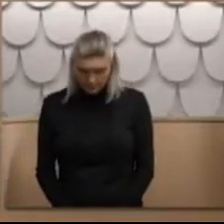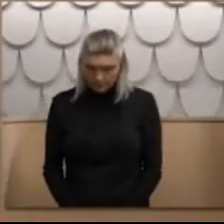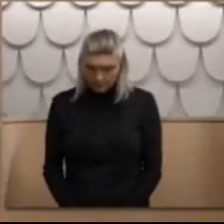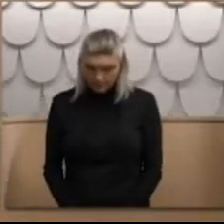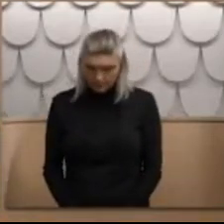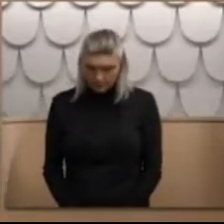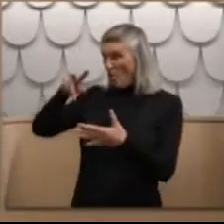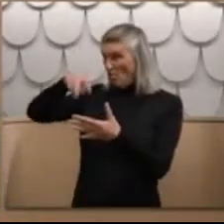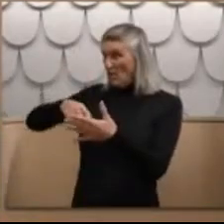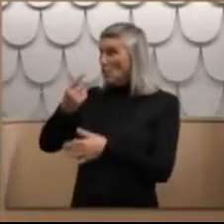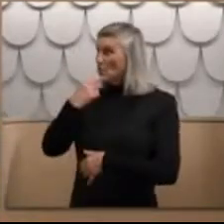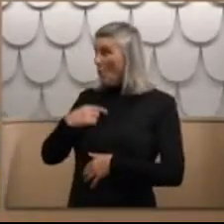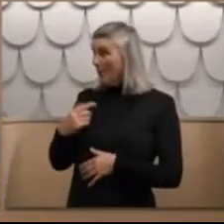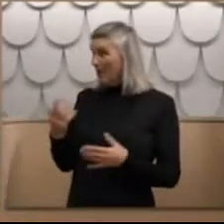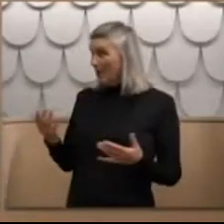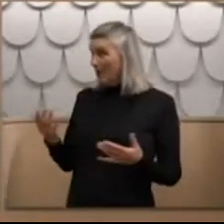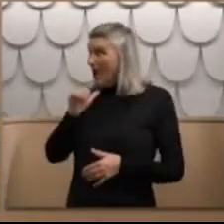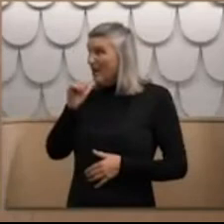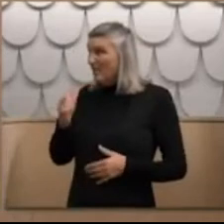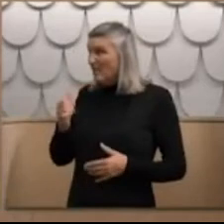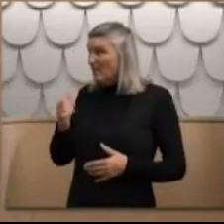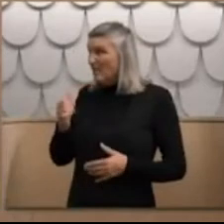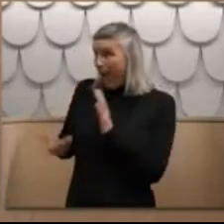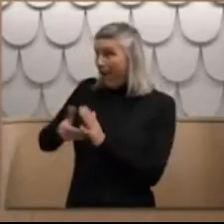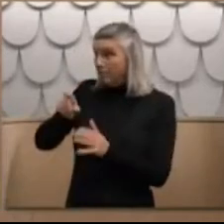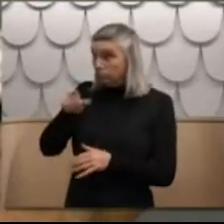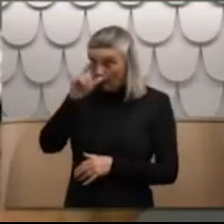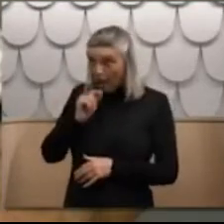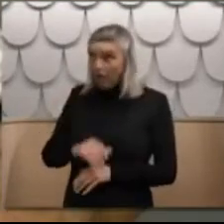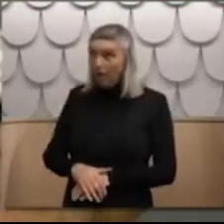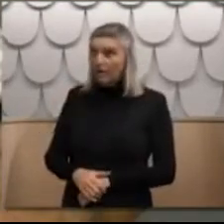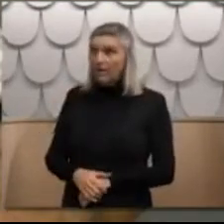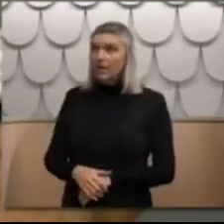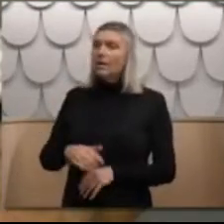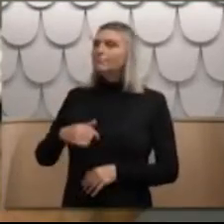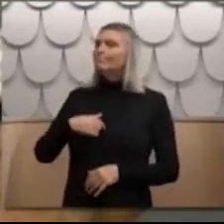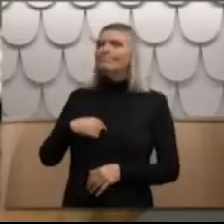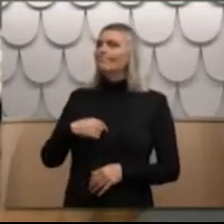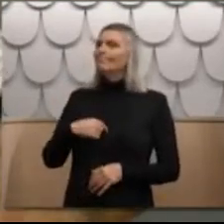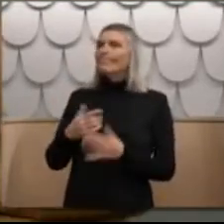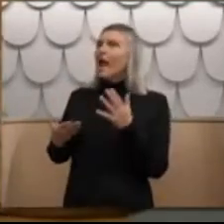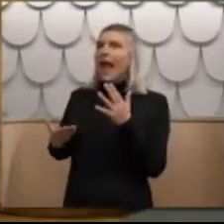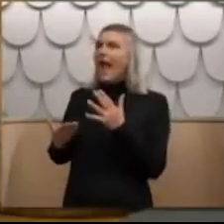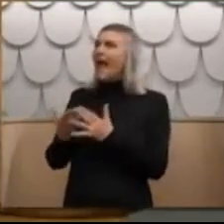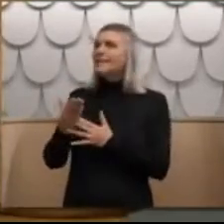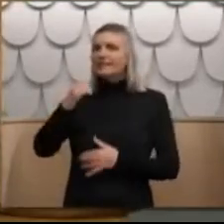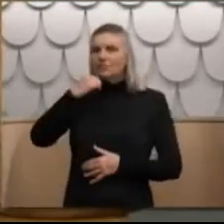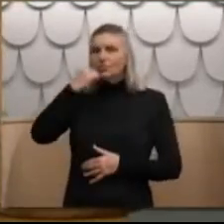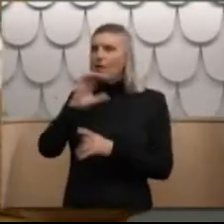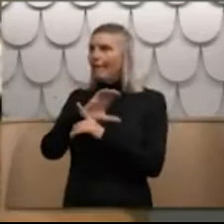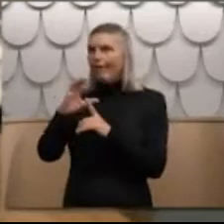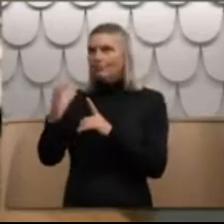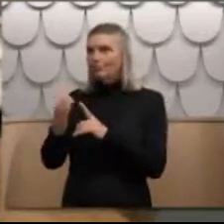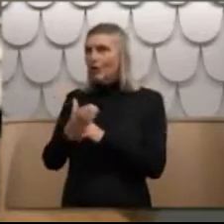Maybe I could read what you told me and there's anything you can add on to that. I did not have access to any Māori